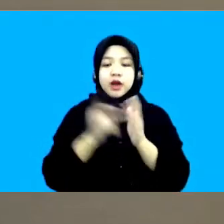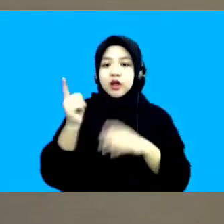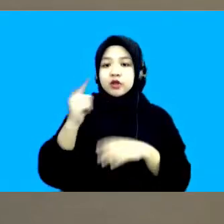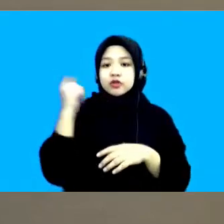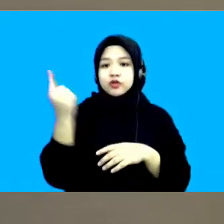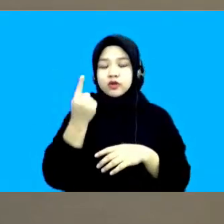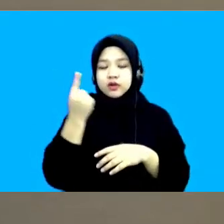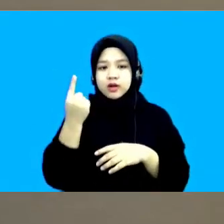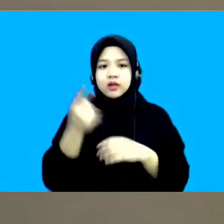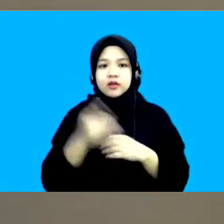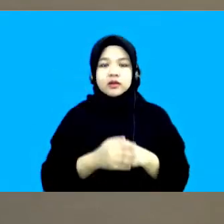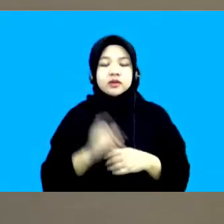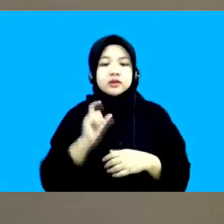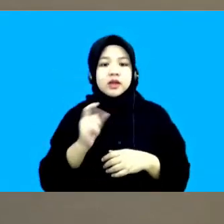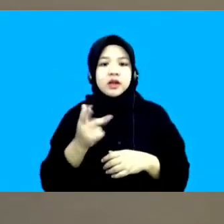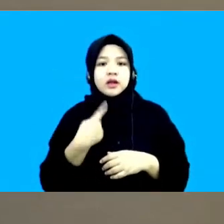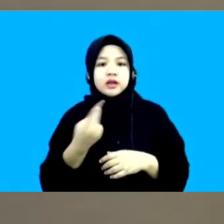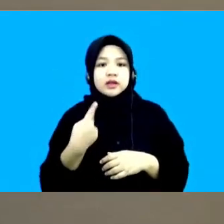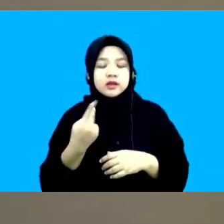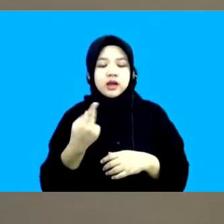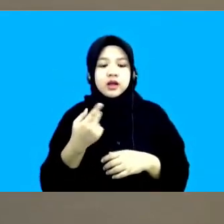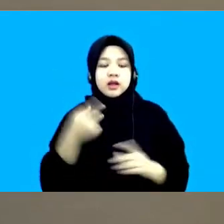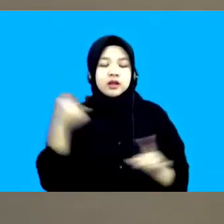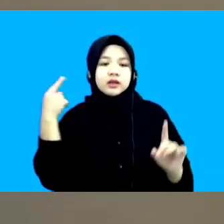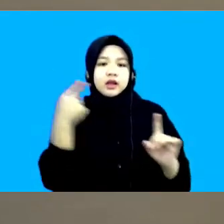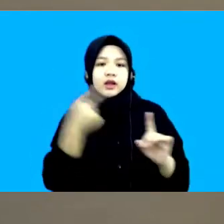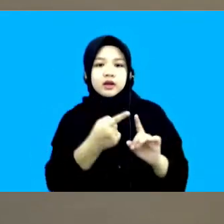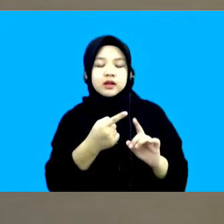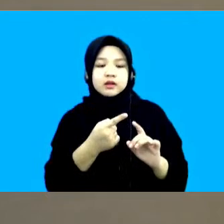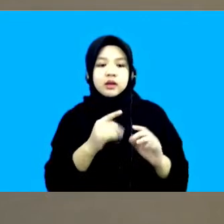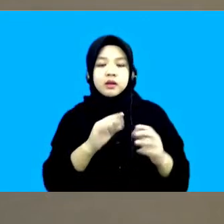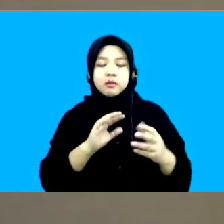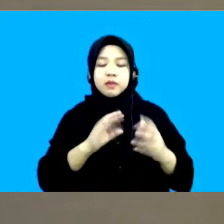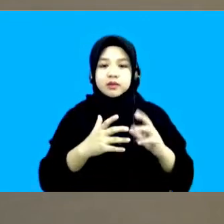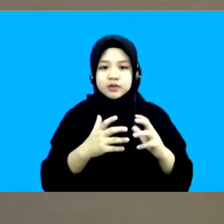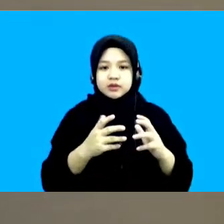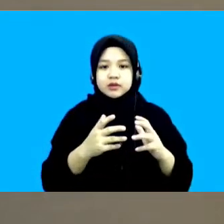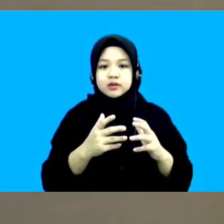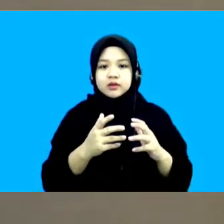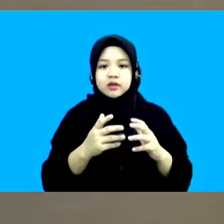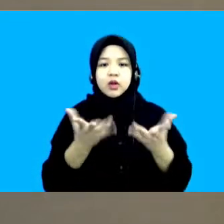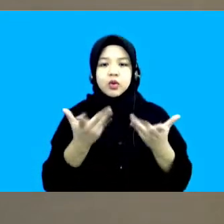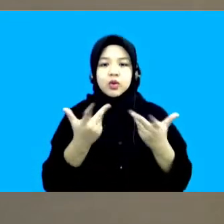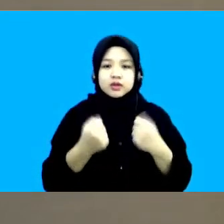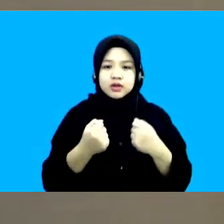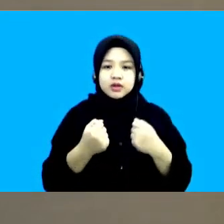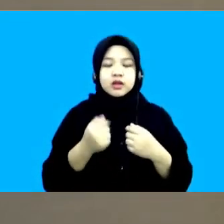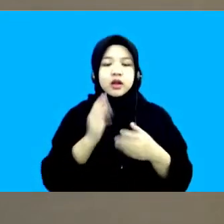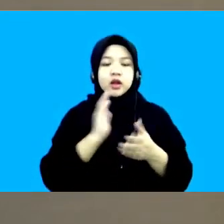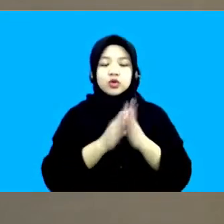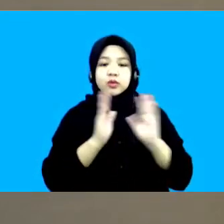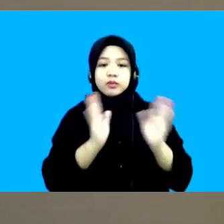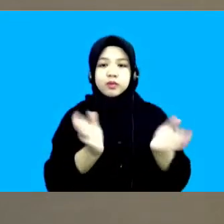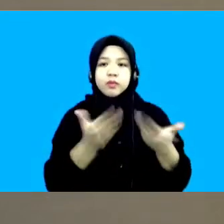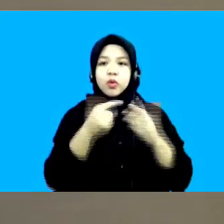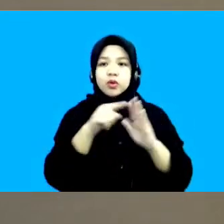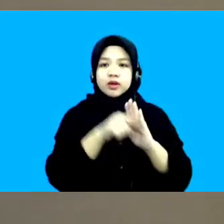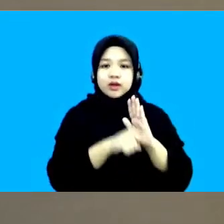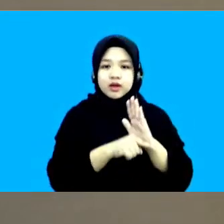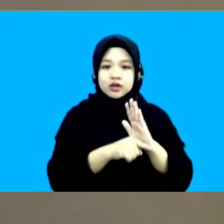on in terms of who is it that's poor, being more reflected, better reflected by MPI. So it's being put